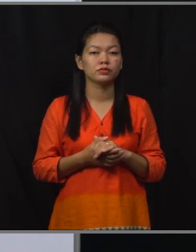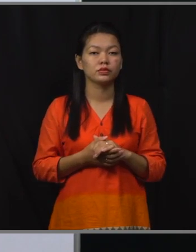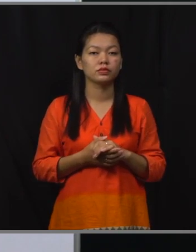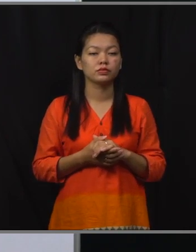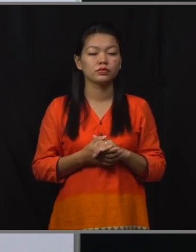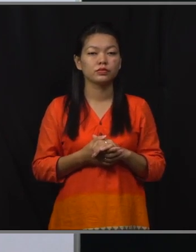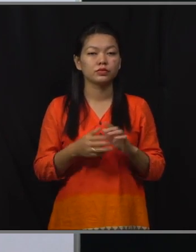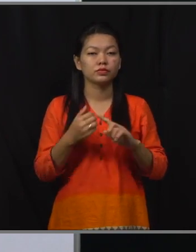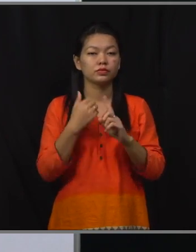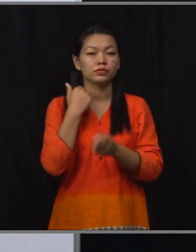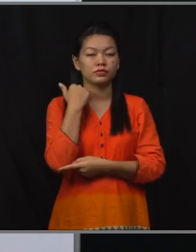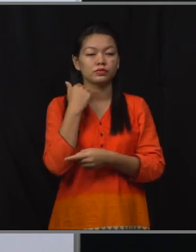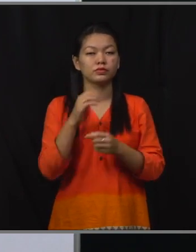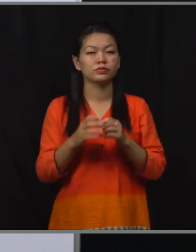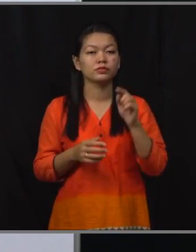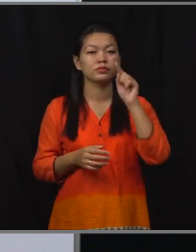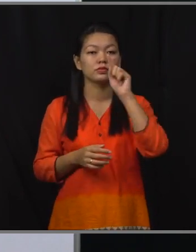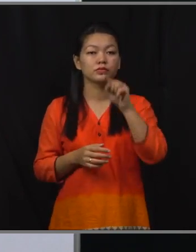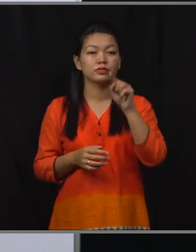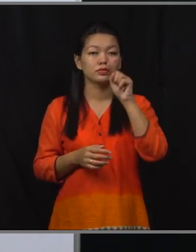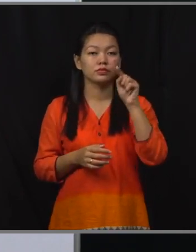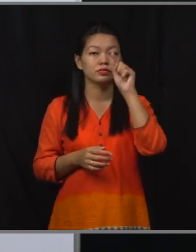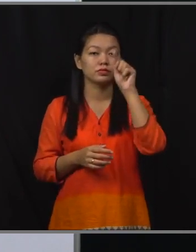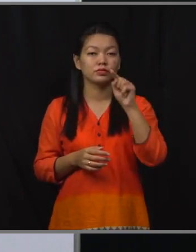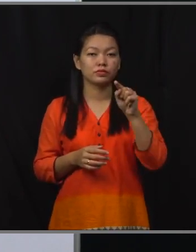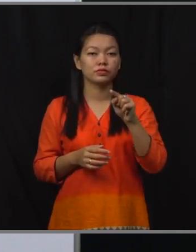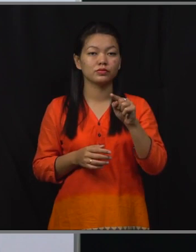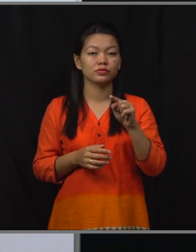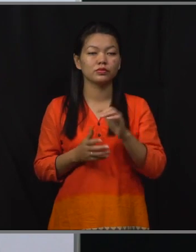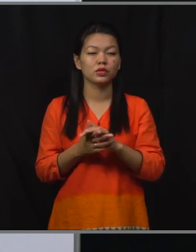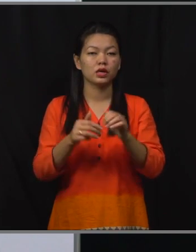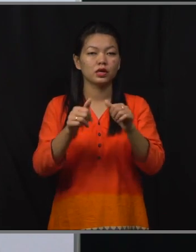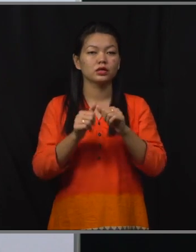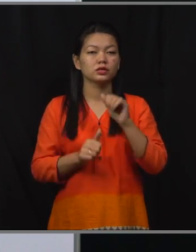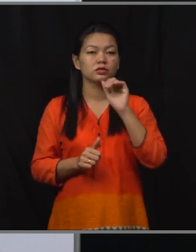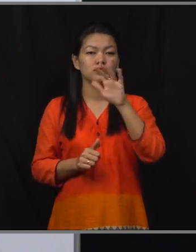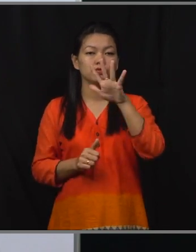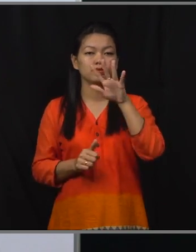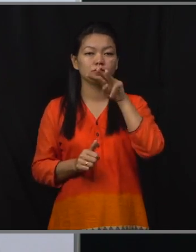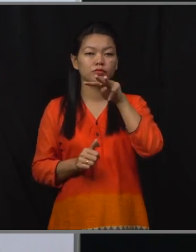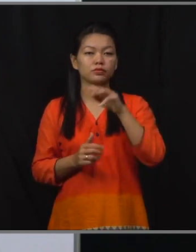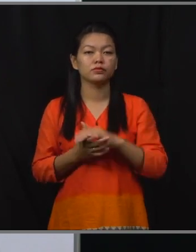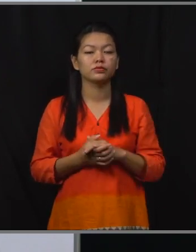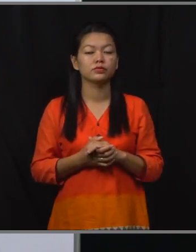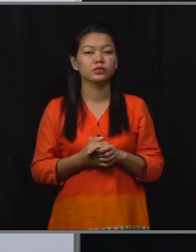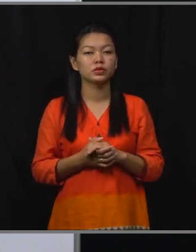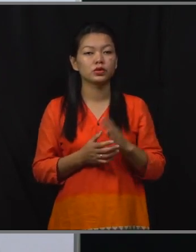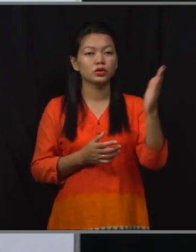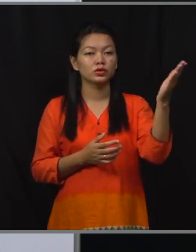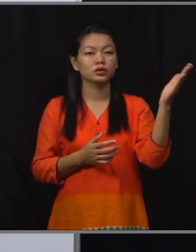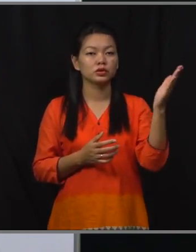depreciation at 10% comes to 5,000. So this is